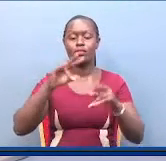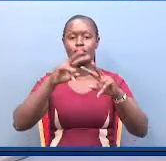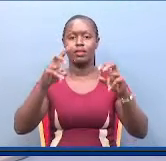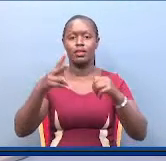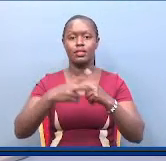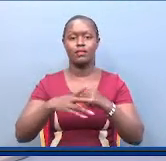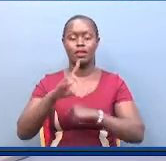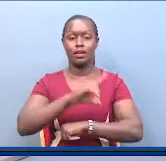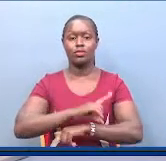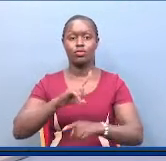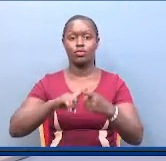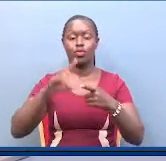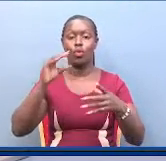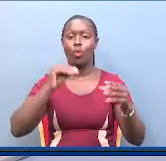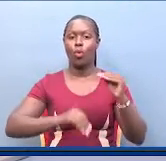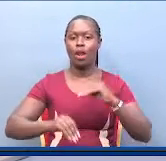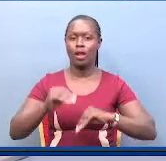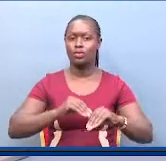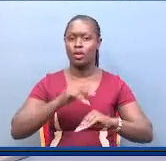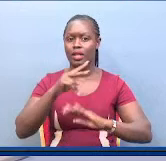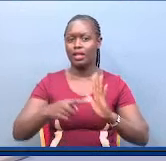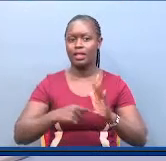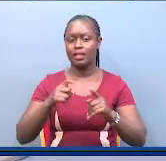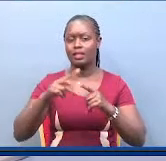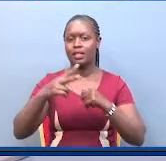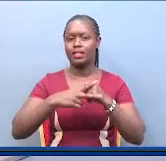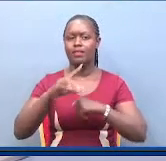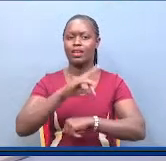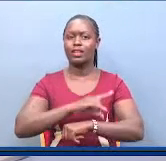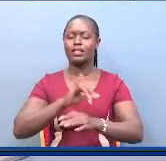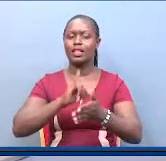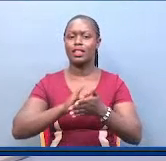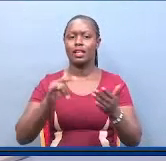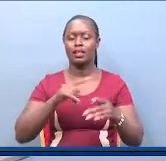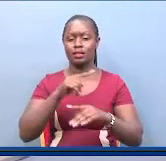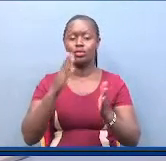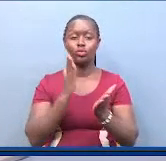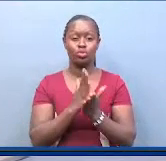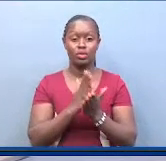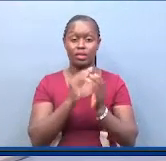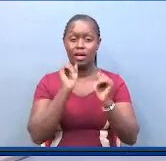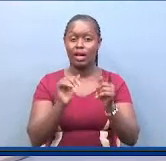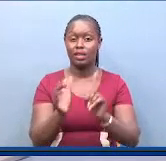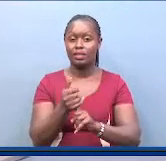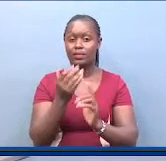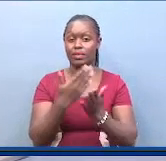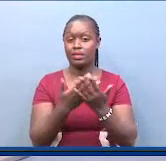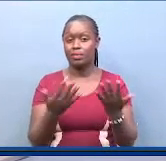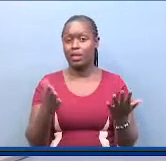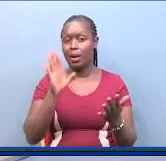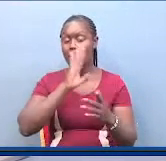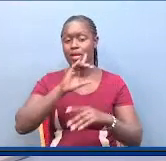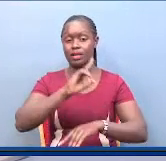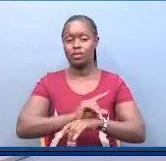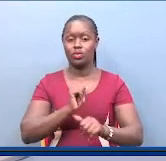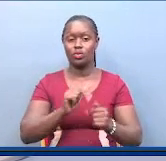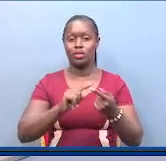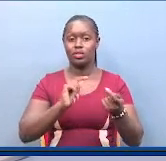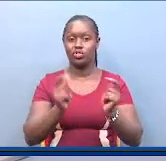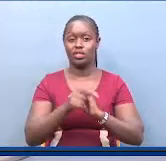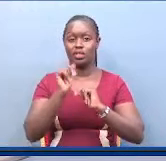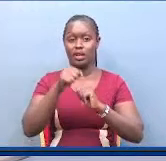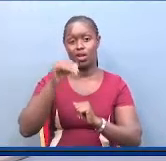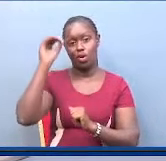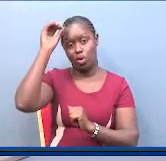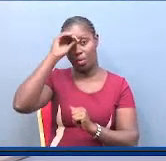7 days to the polls. Are these consequential 7 days, do they potentially be days that can change